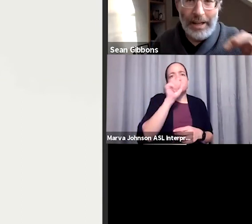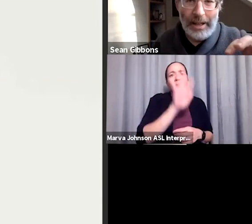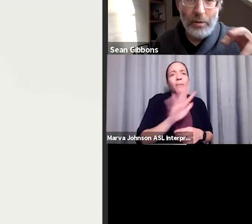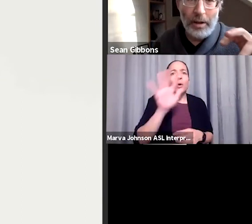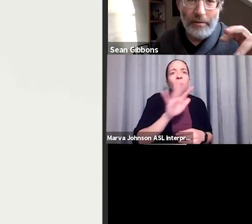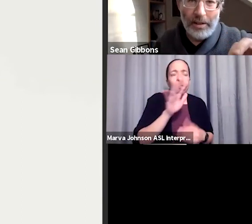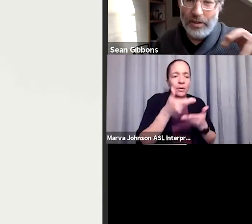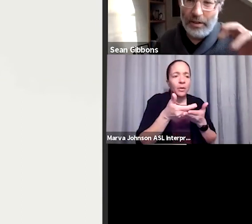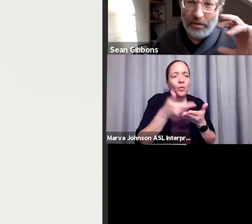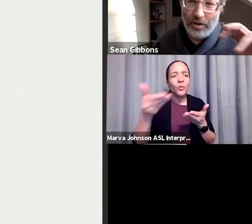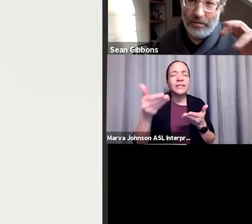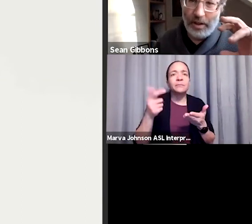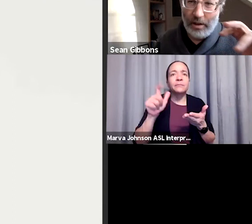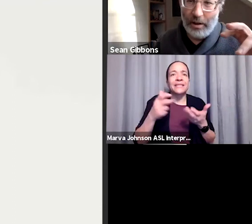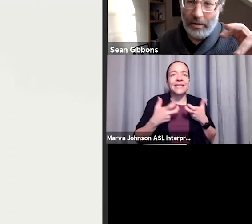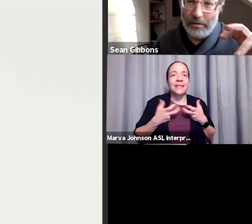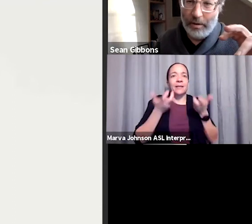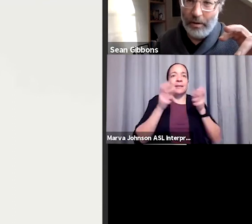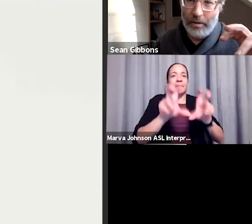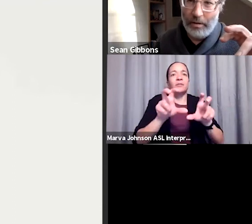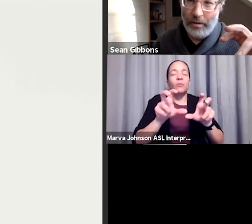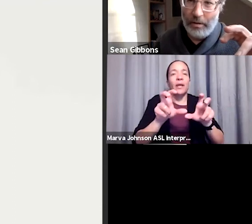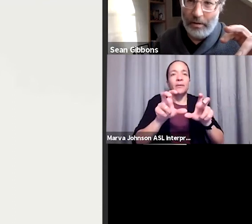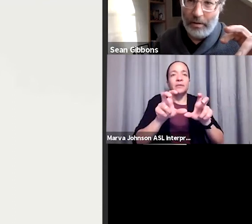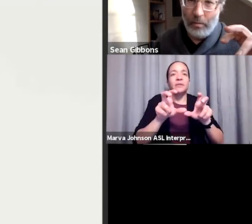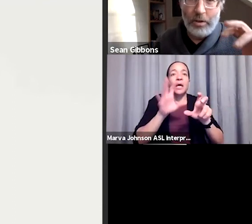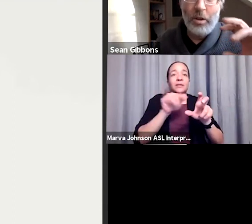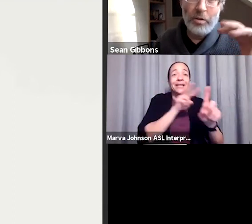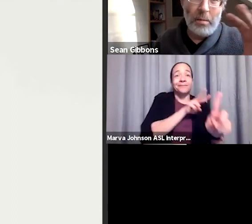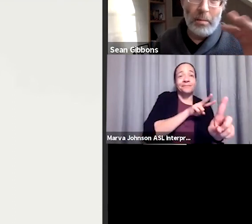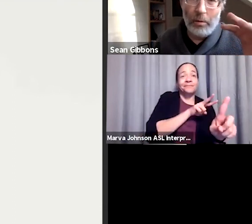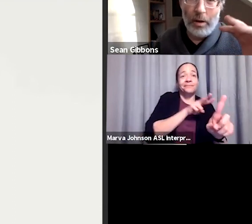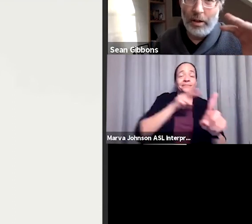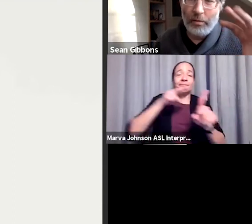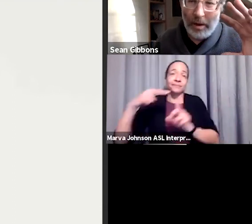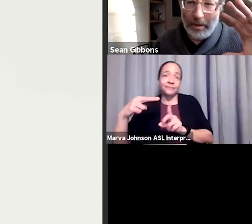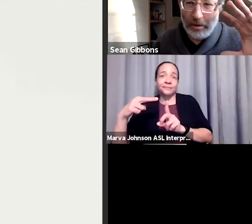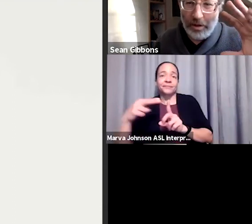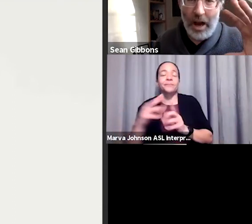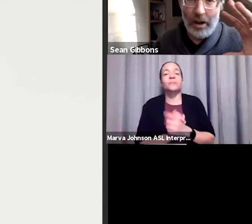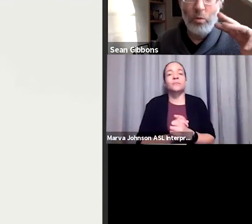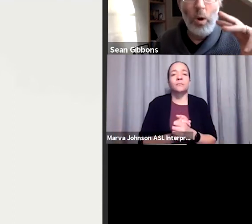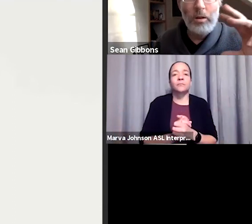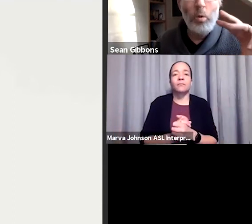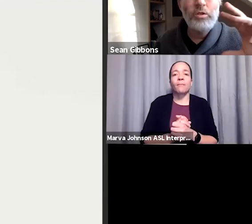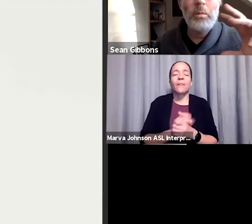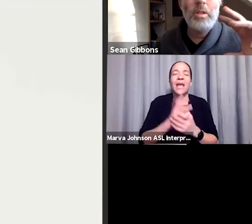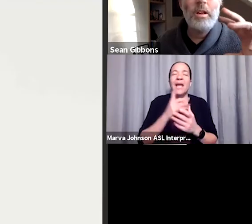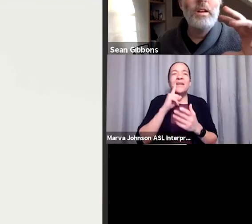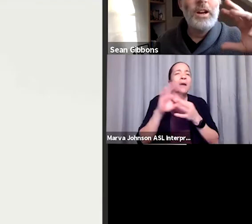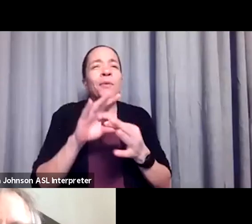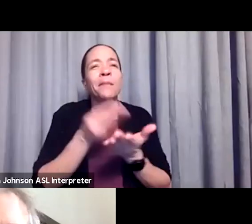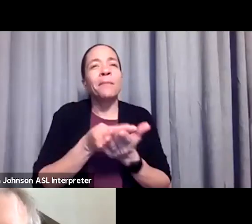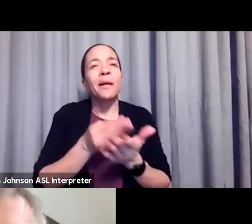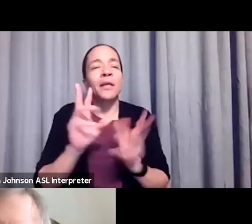you might need to invest in shifting a narrative? So maybe a better way to think is, rather than just dollars, what are some of